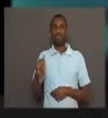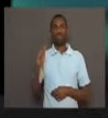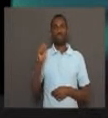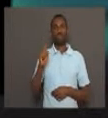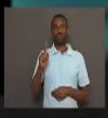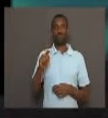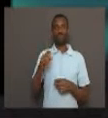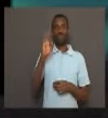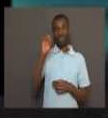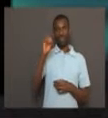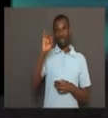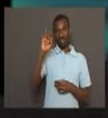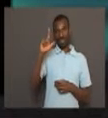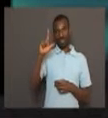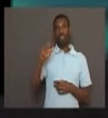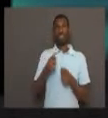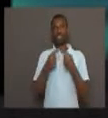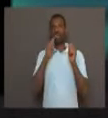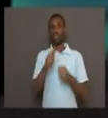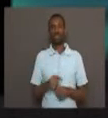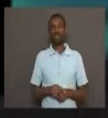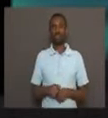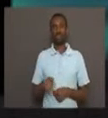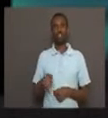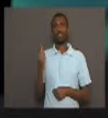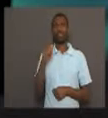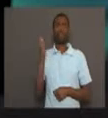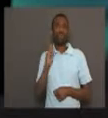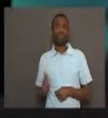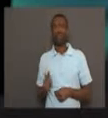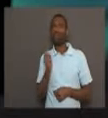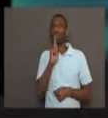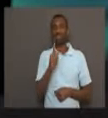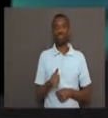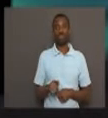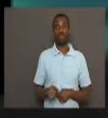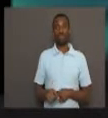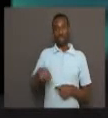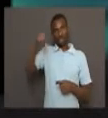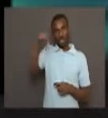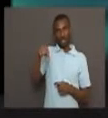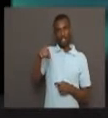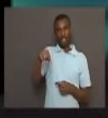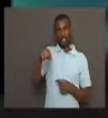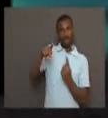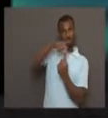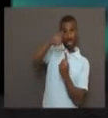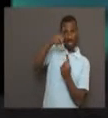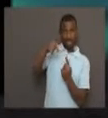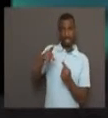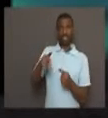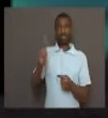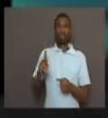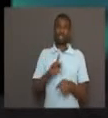experiment. The goal was to prove that charged particles in a